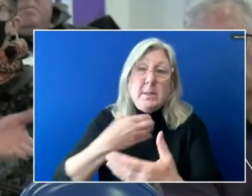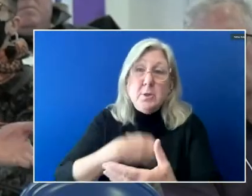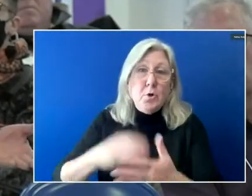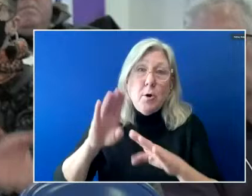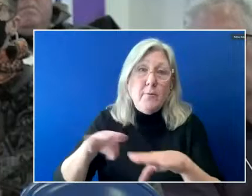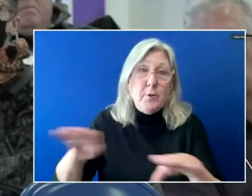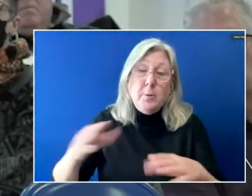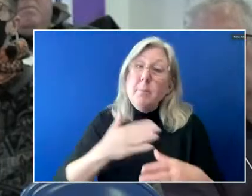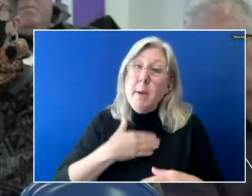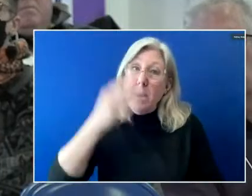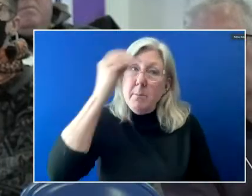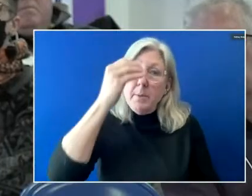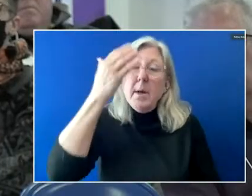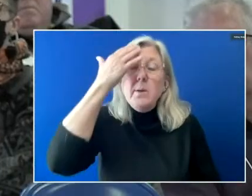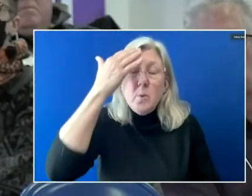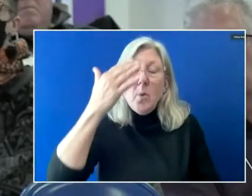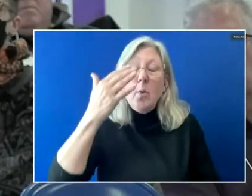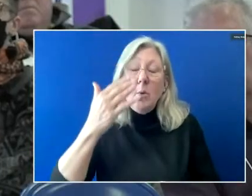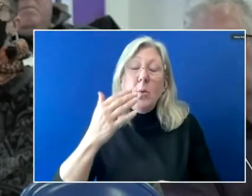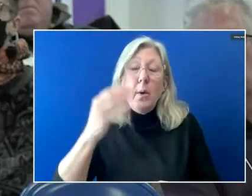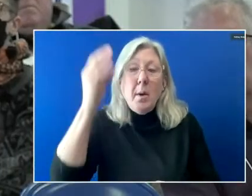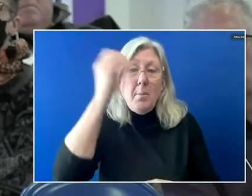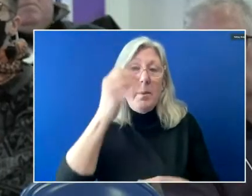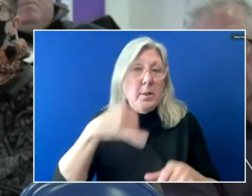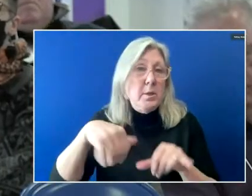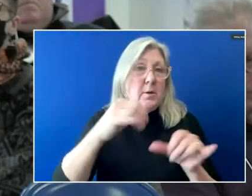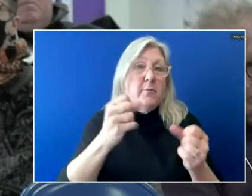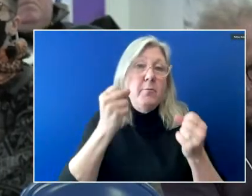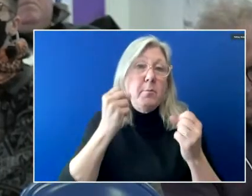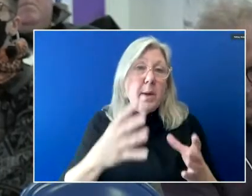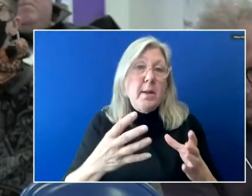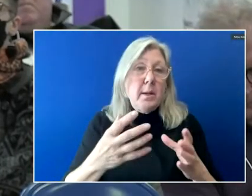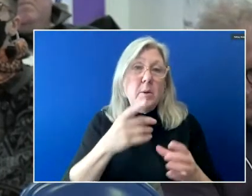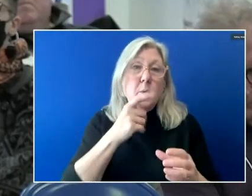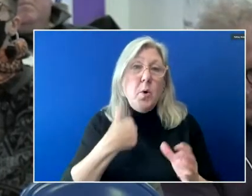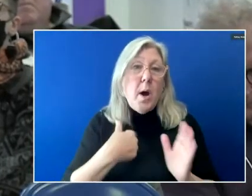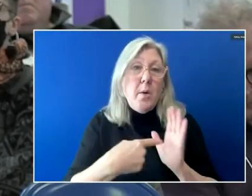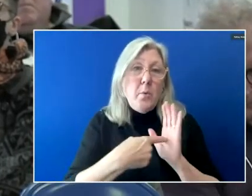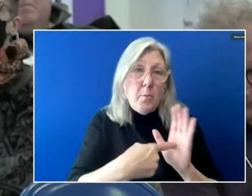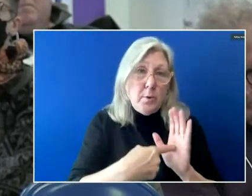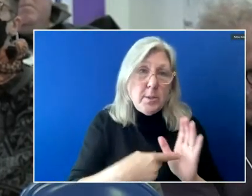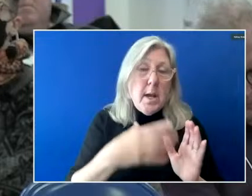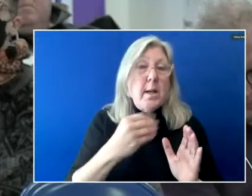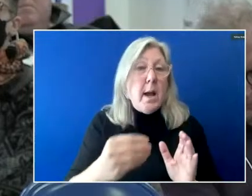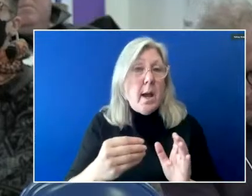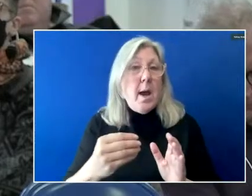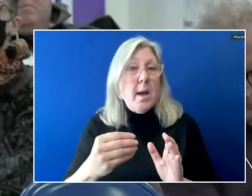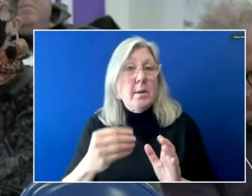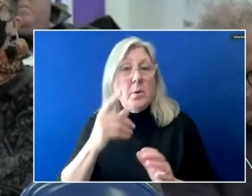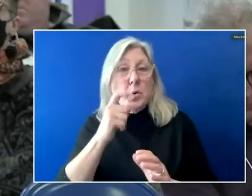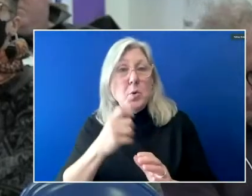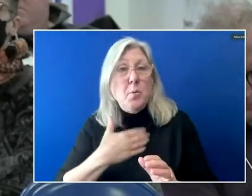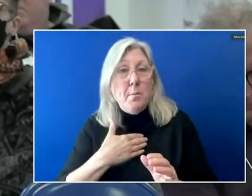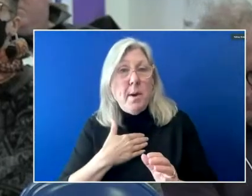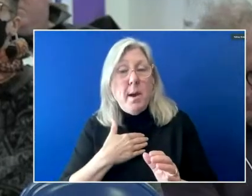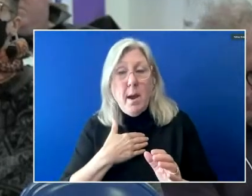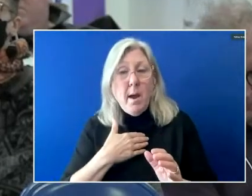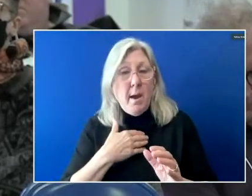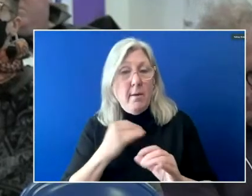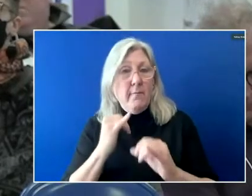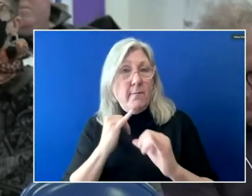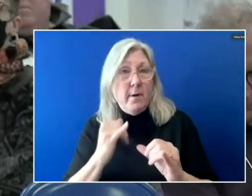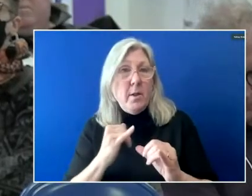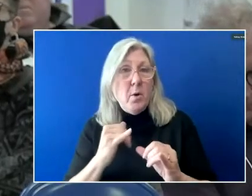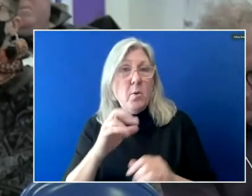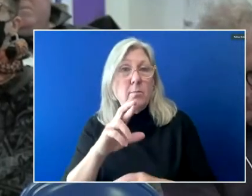the opinion of many of the constituents that I represent and the constituents that my fellow representative town meeting members